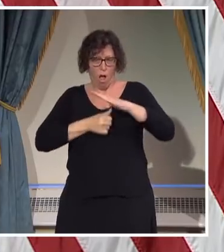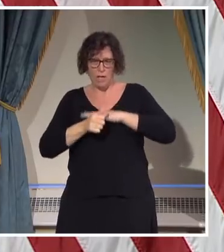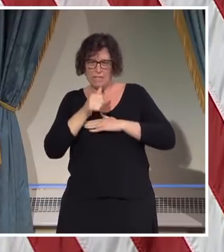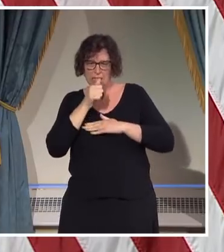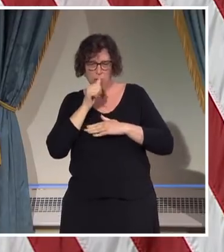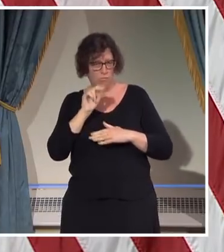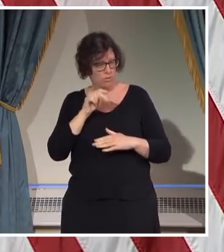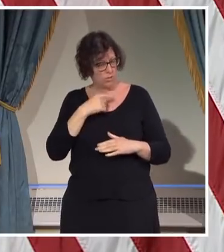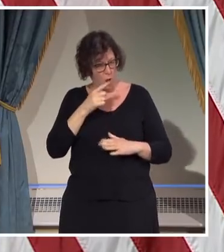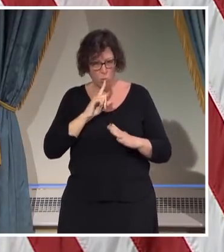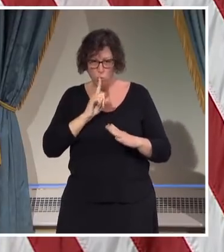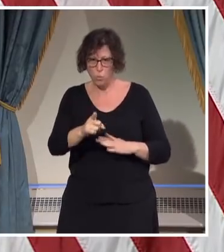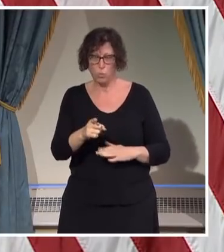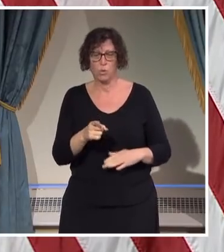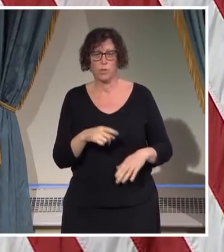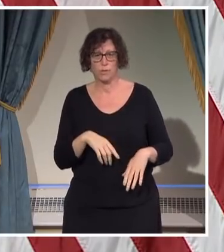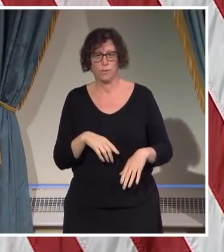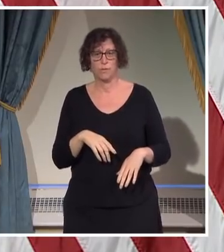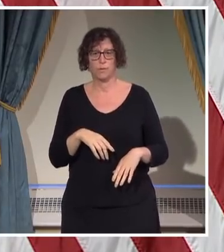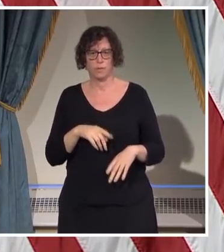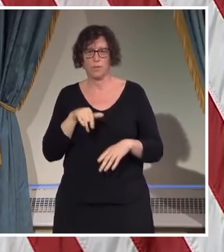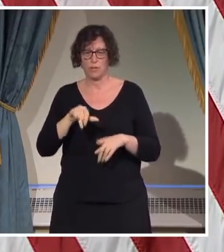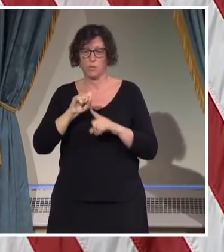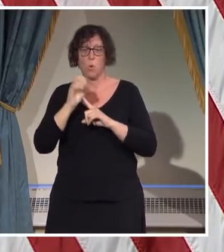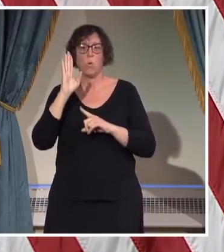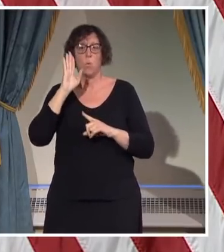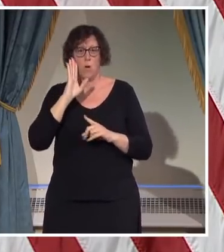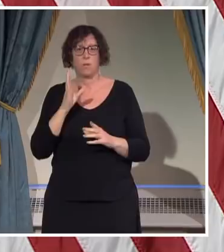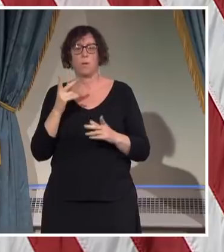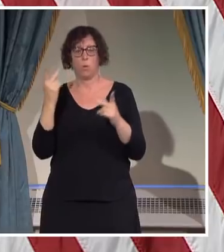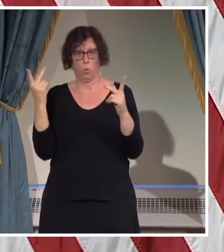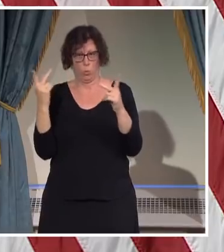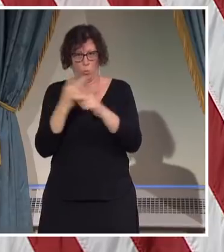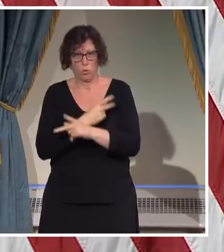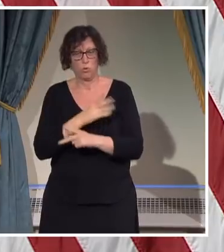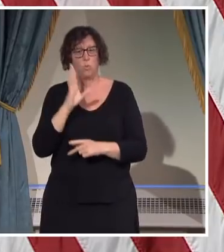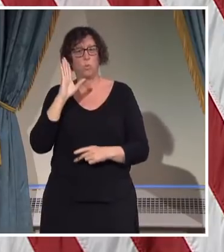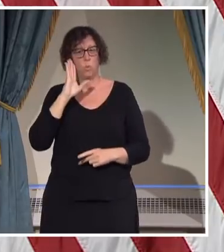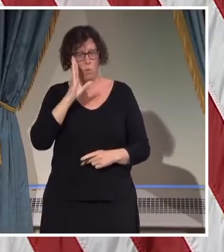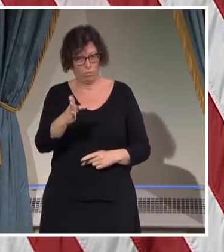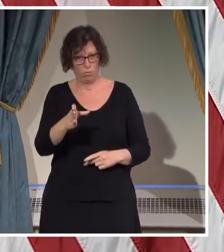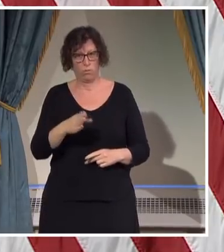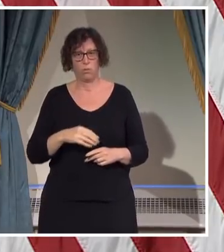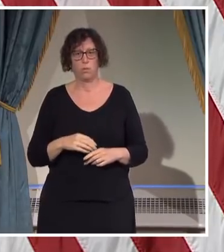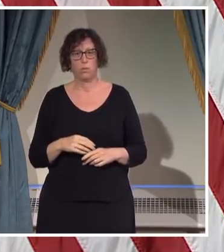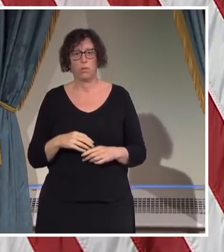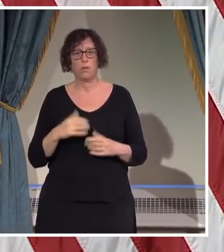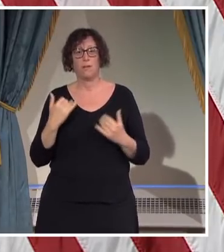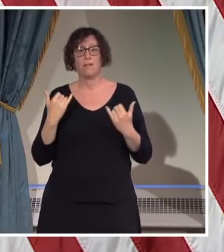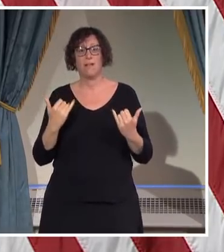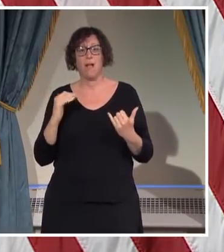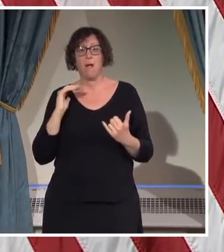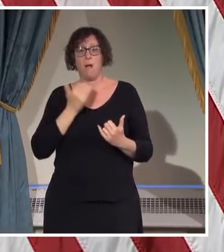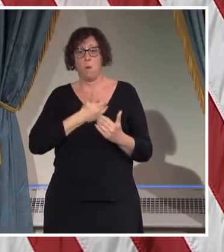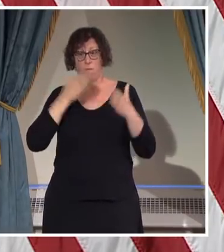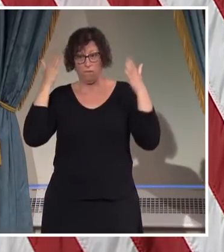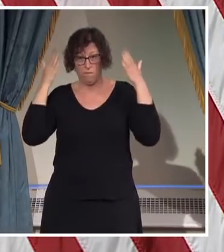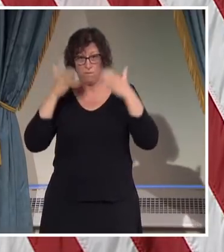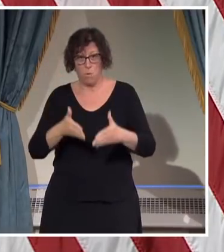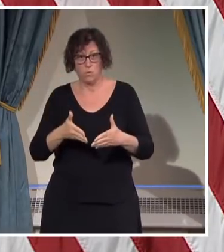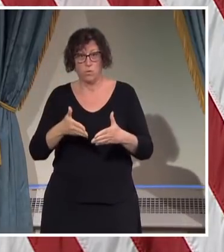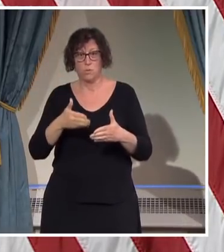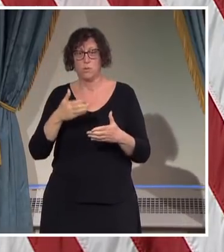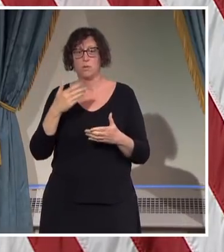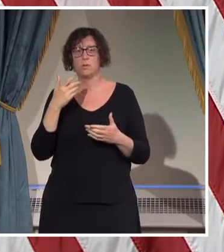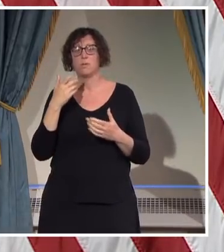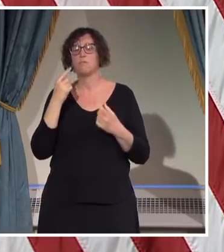is save the people who don't need to die. And that's where our constant pleas, particularly to the federal government, for more